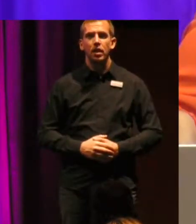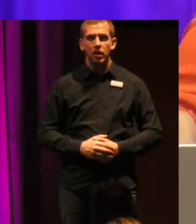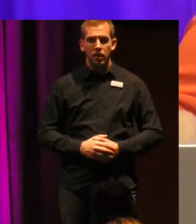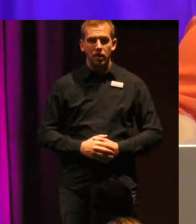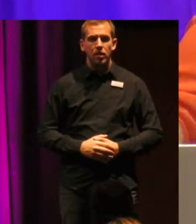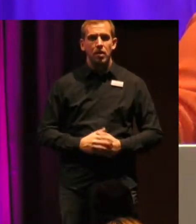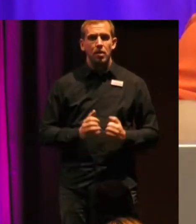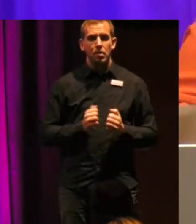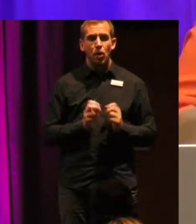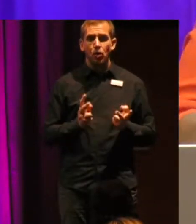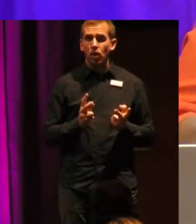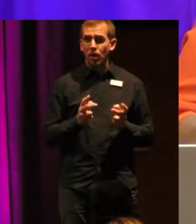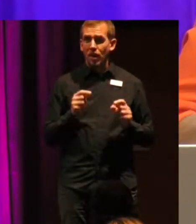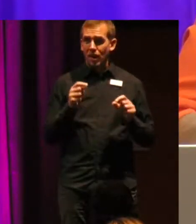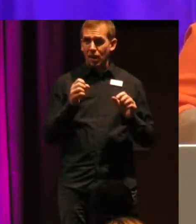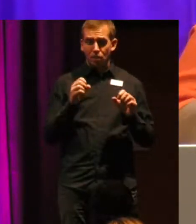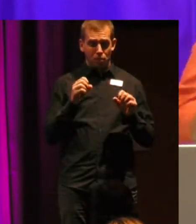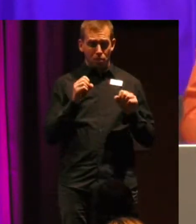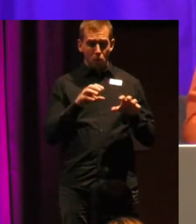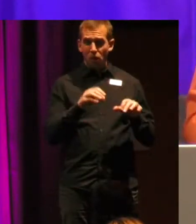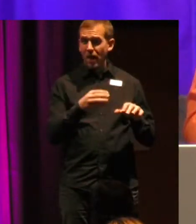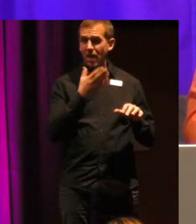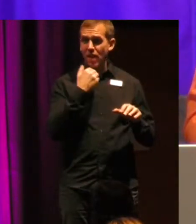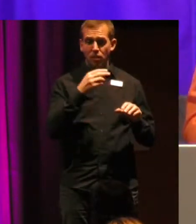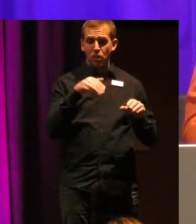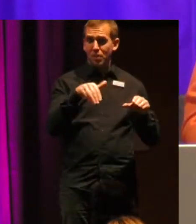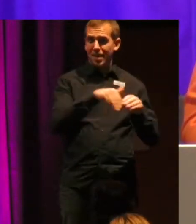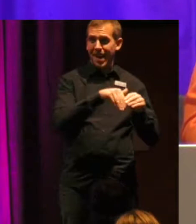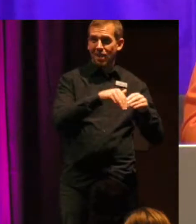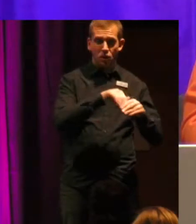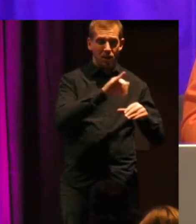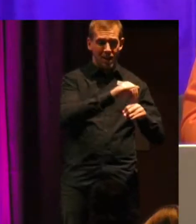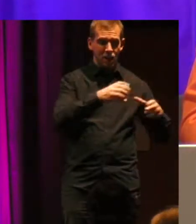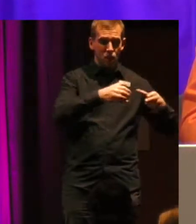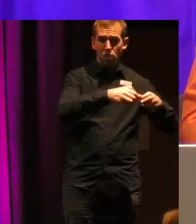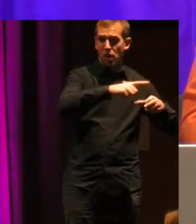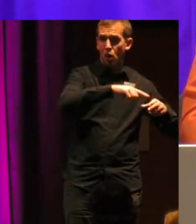your policies and moving society forward. And so if you don't have that representation,